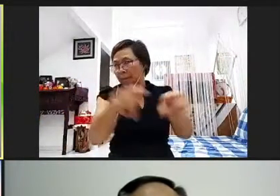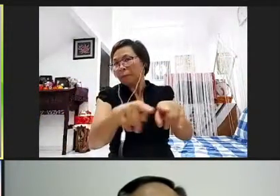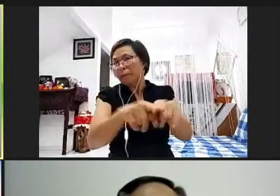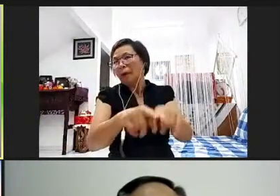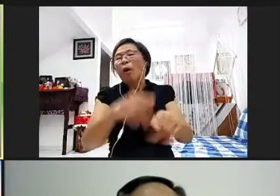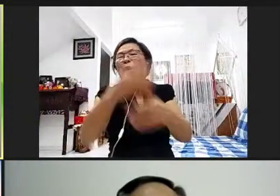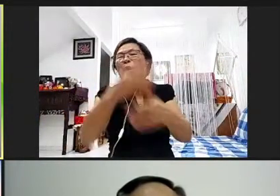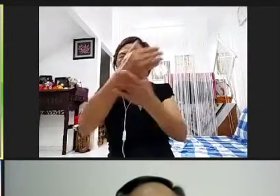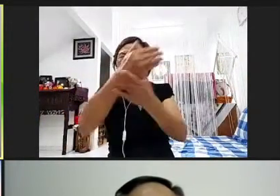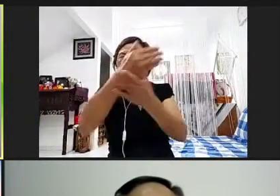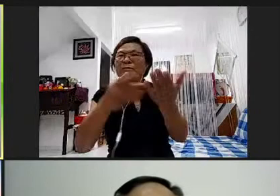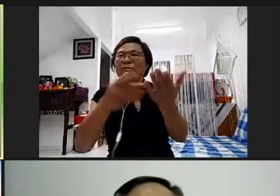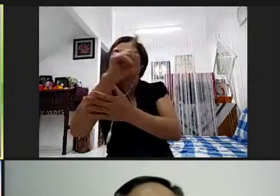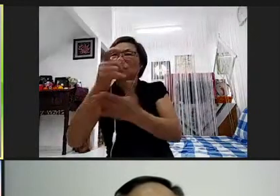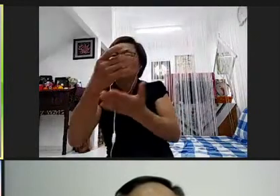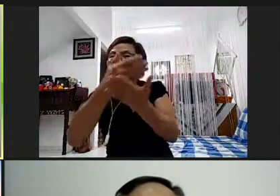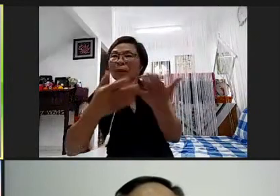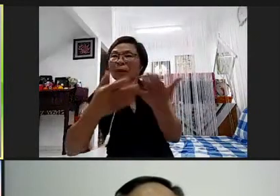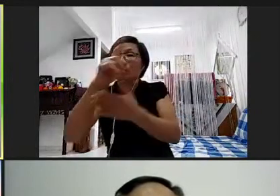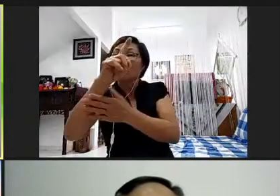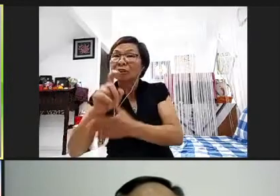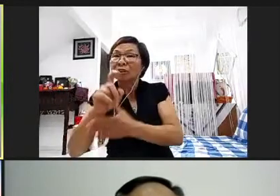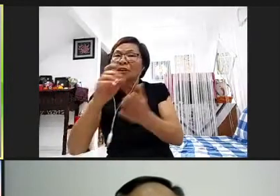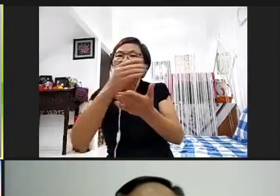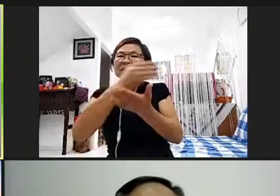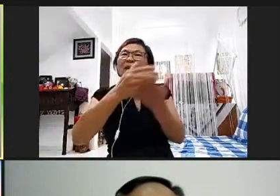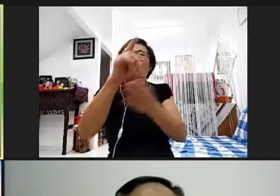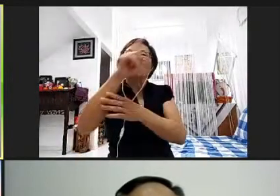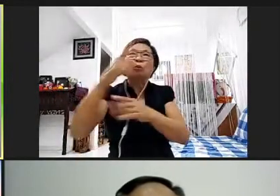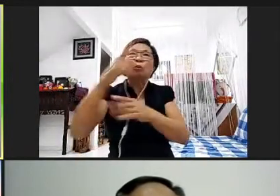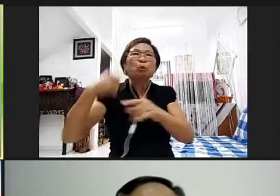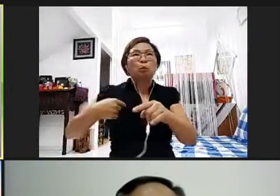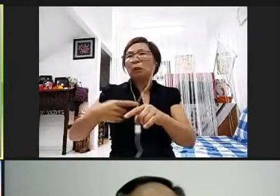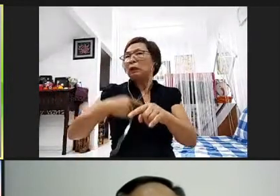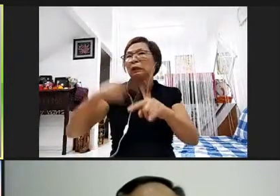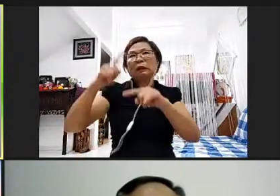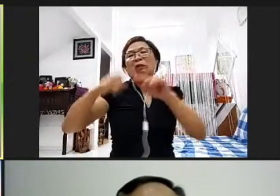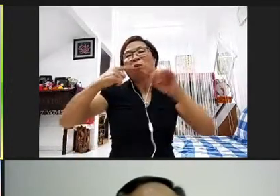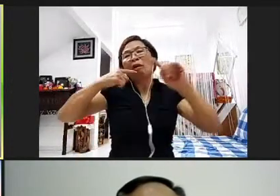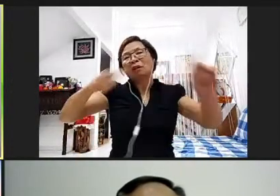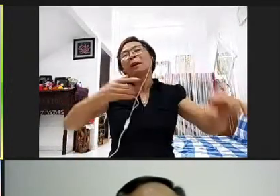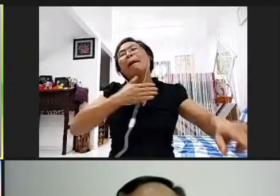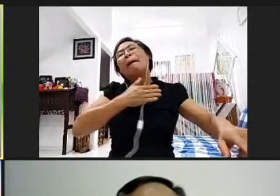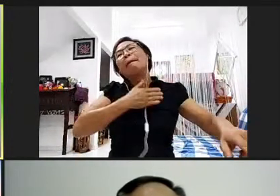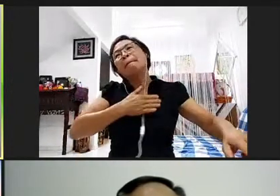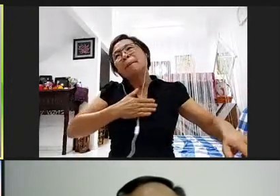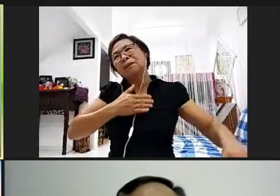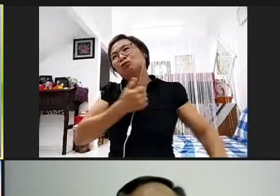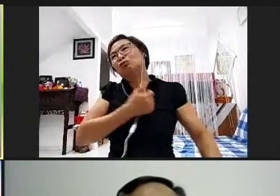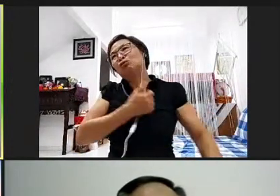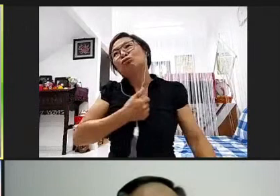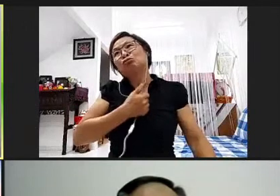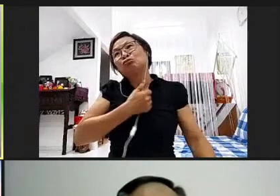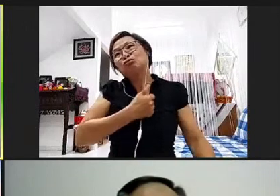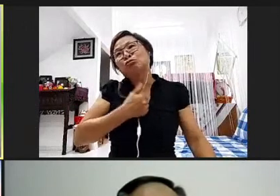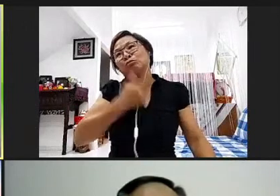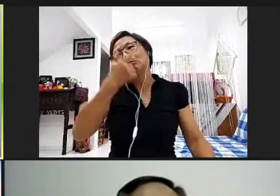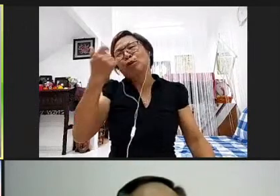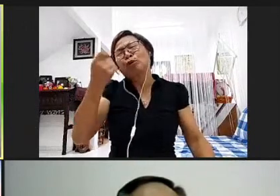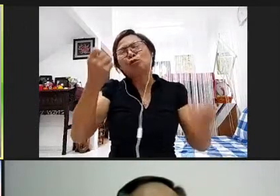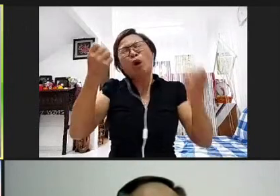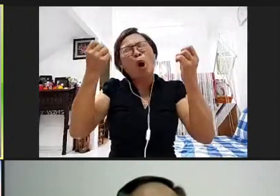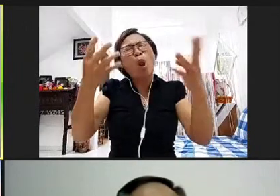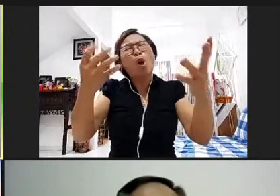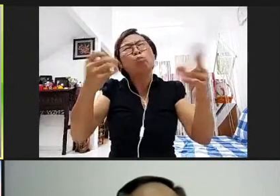of the questions, if we are not able to answer this evening, please also forgive us, because there are a lot of